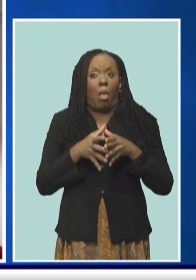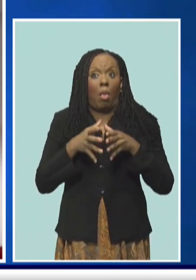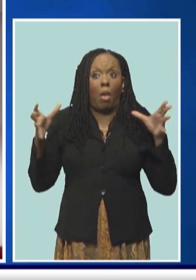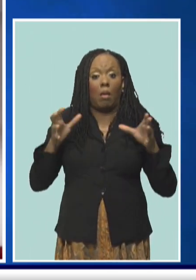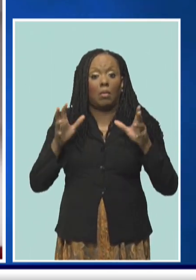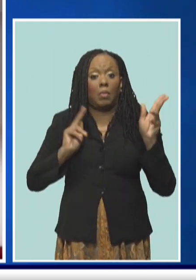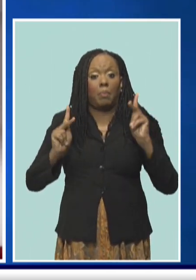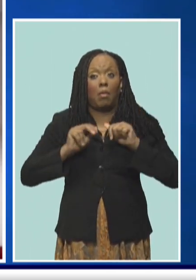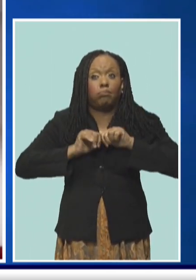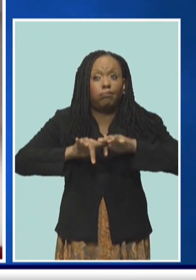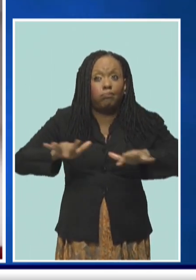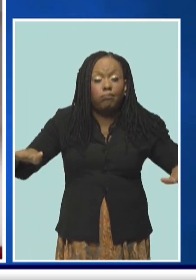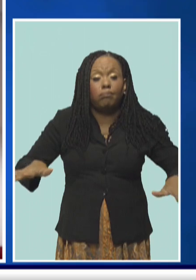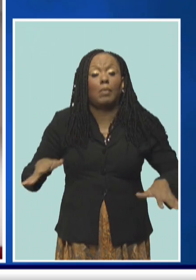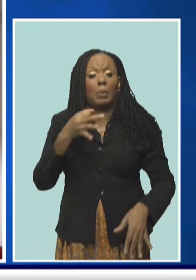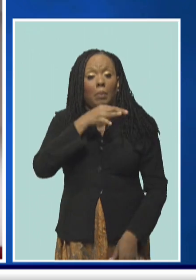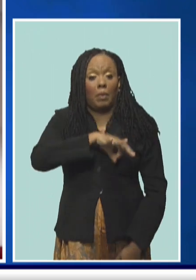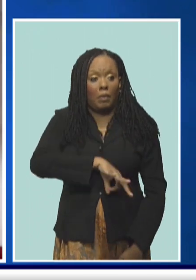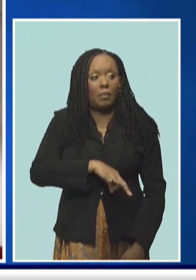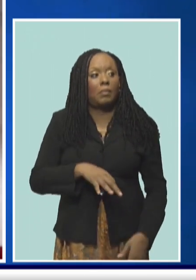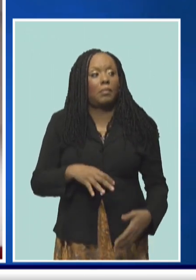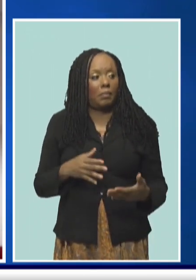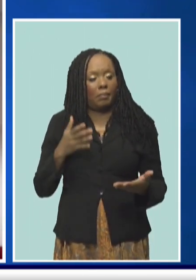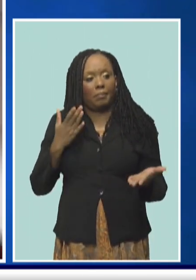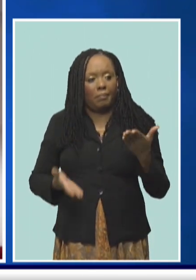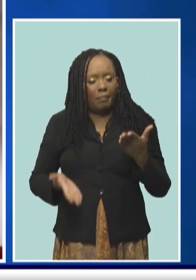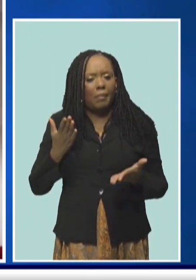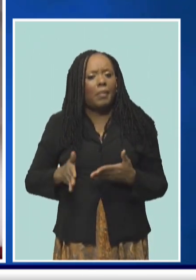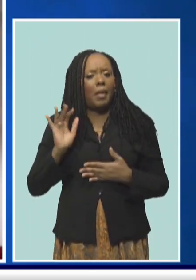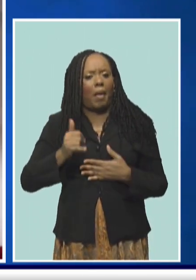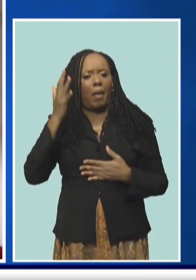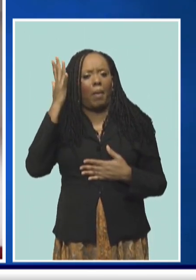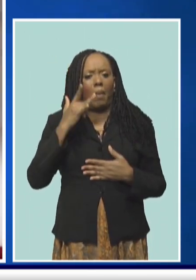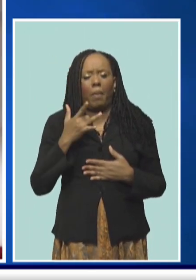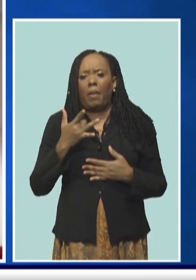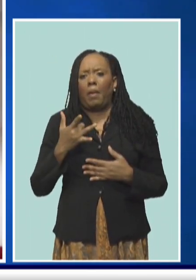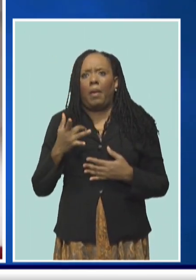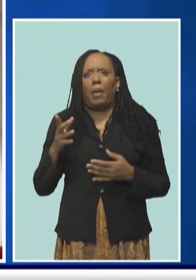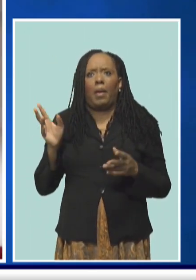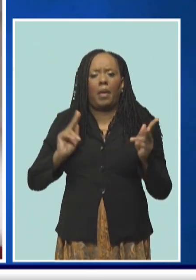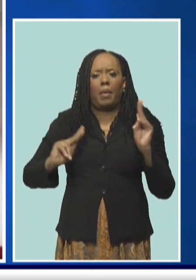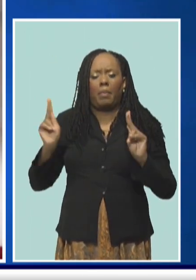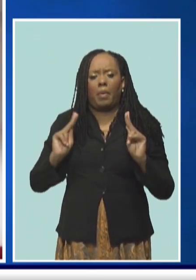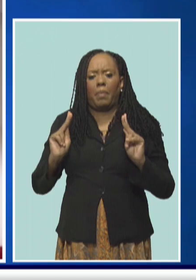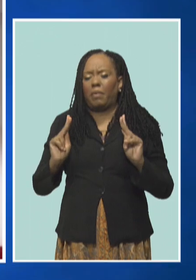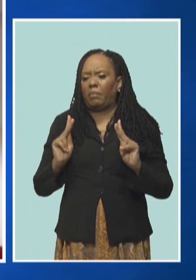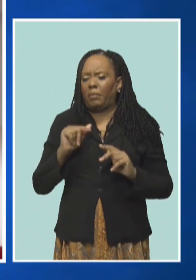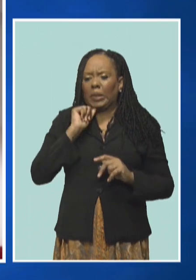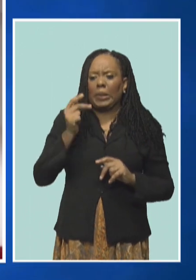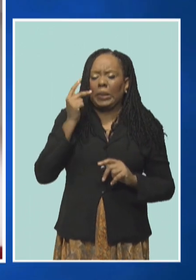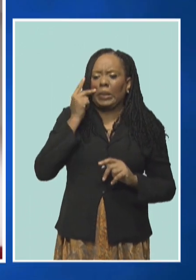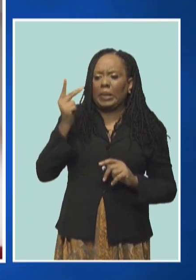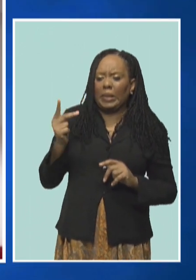may explain this seeming disconnect between this A plus report and the sense